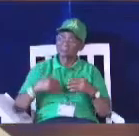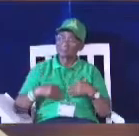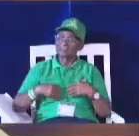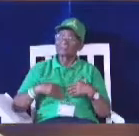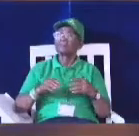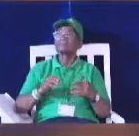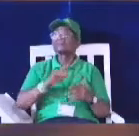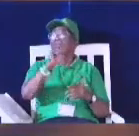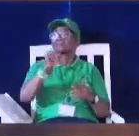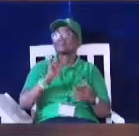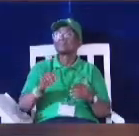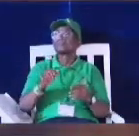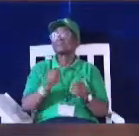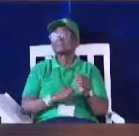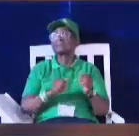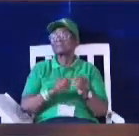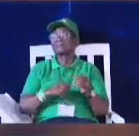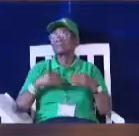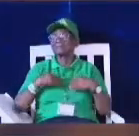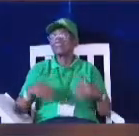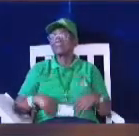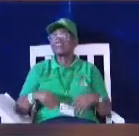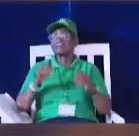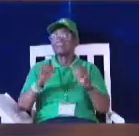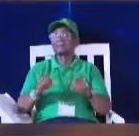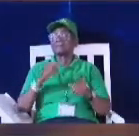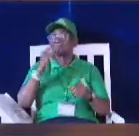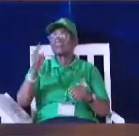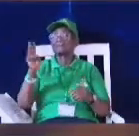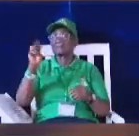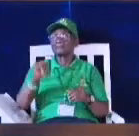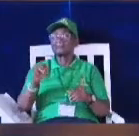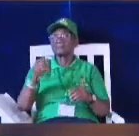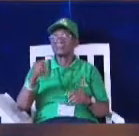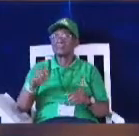Everybody can see that this man needs a miracle.